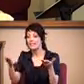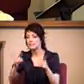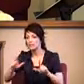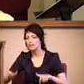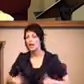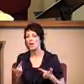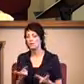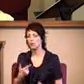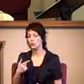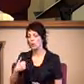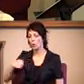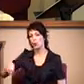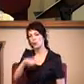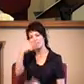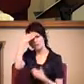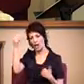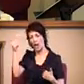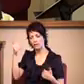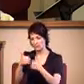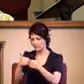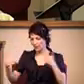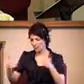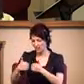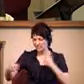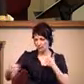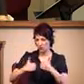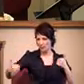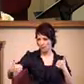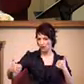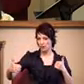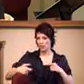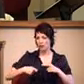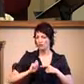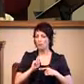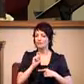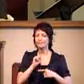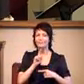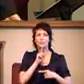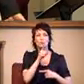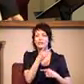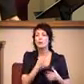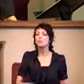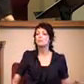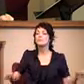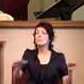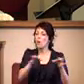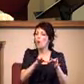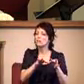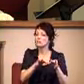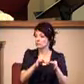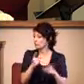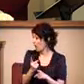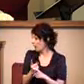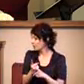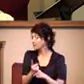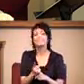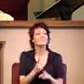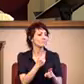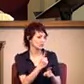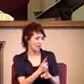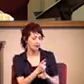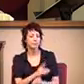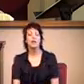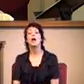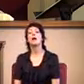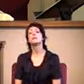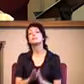we separate ourselves more and more and more from what really matters. Amen? You know, I had read this